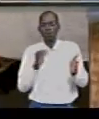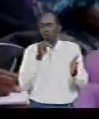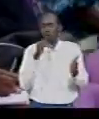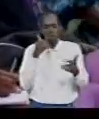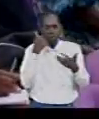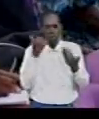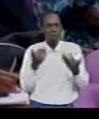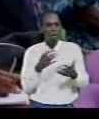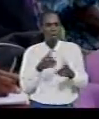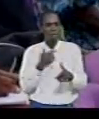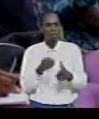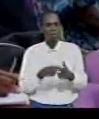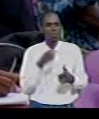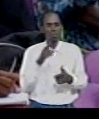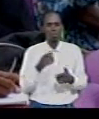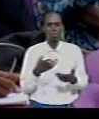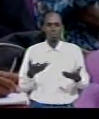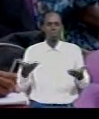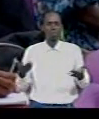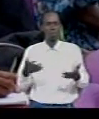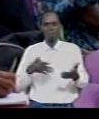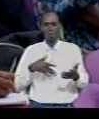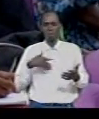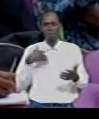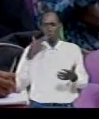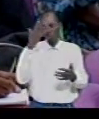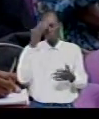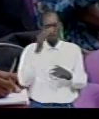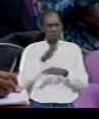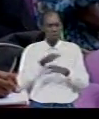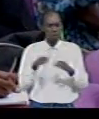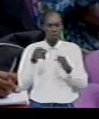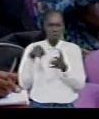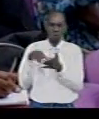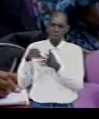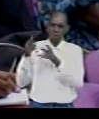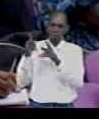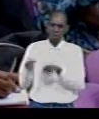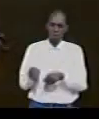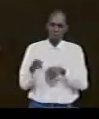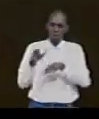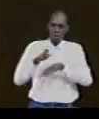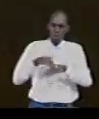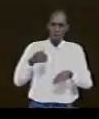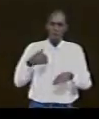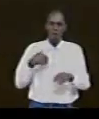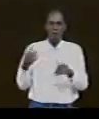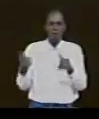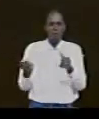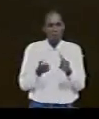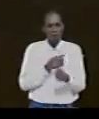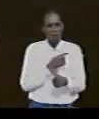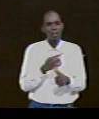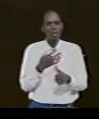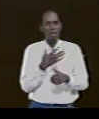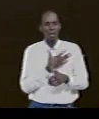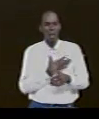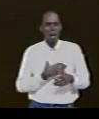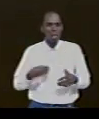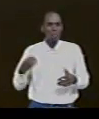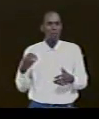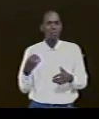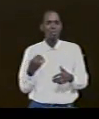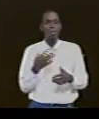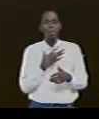how could he say that? Why didn't he call me into the private place and then tell me in such